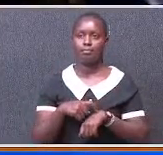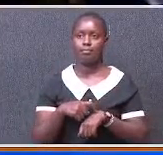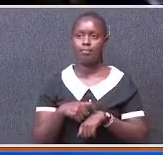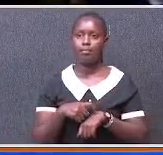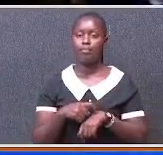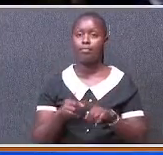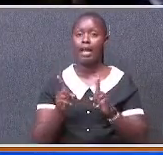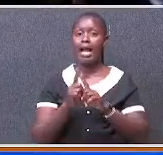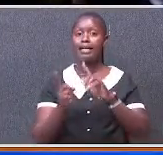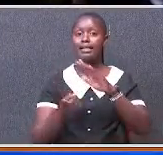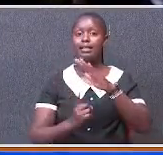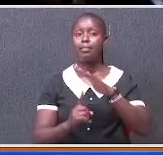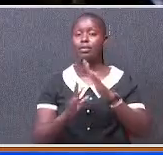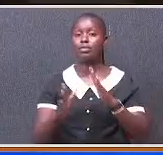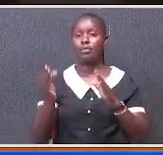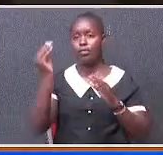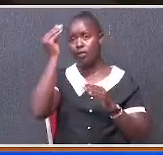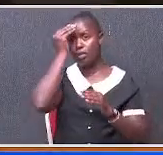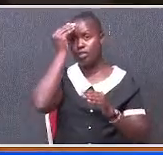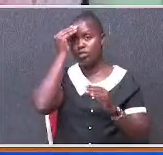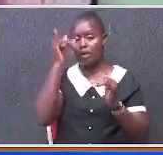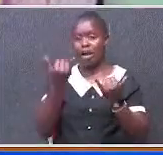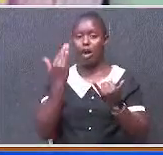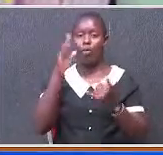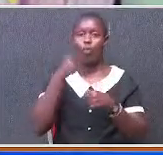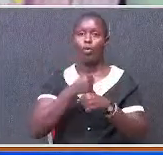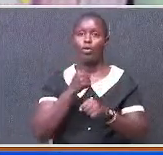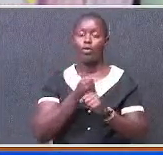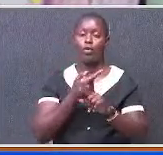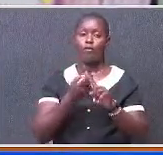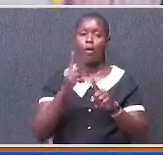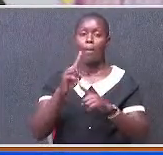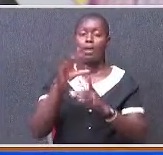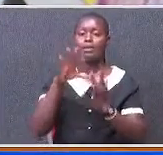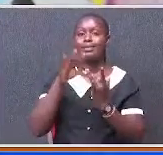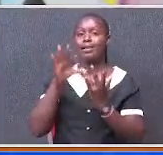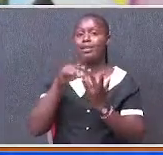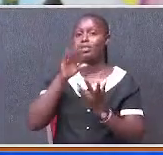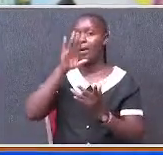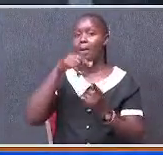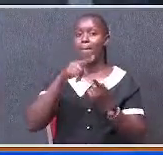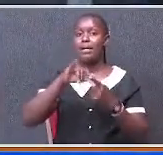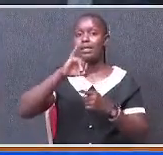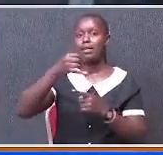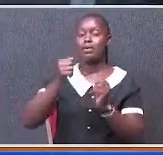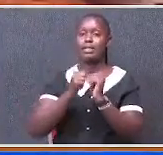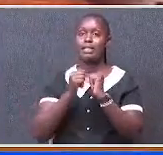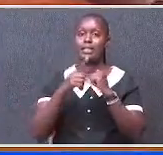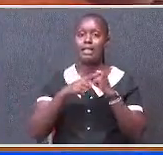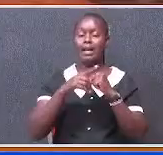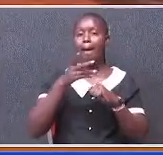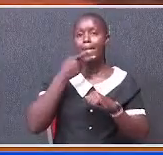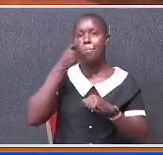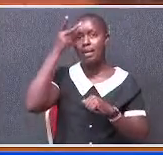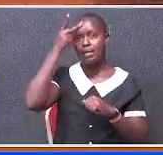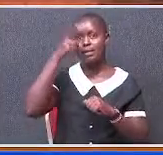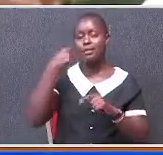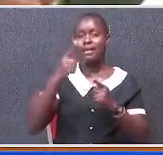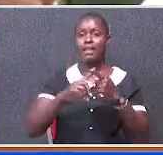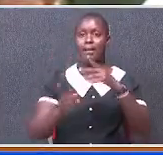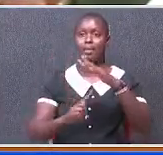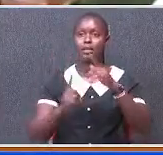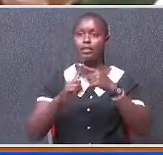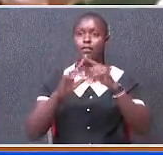As the Ministry of Education is expected to conduct Form 1 selection by January 16th, parents have faulted the ministry for delaying